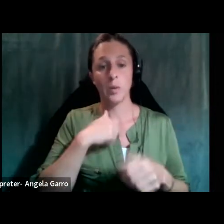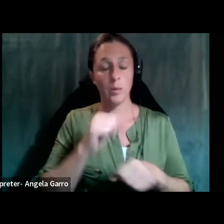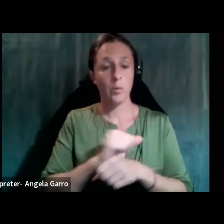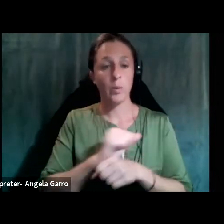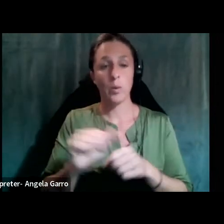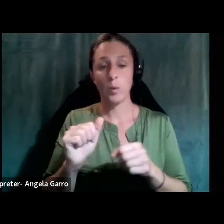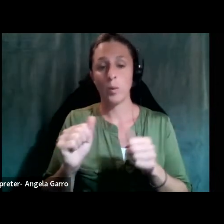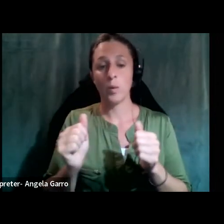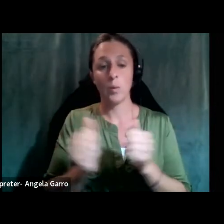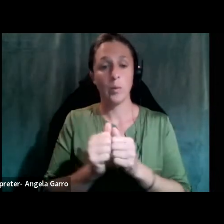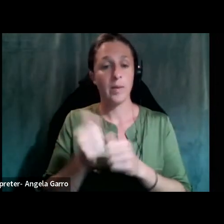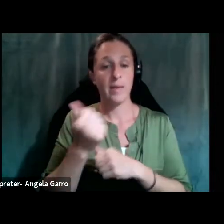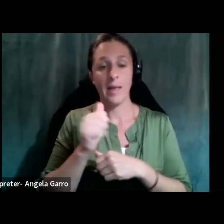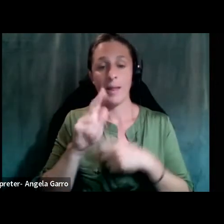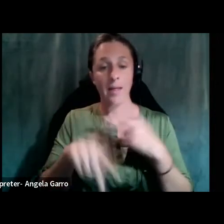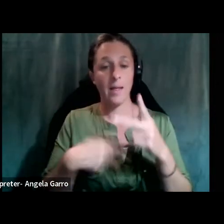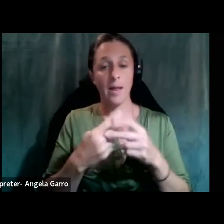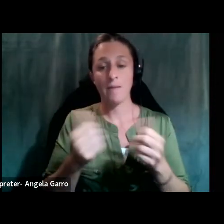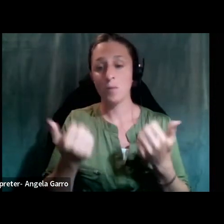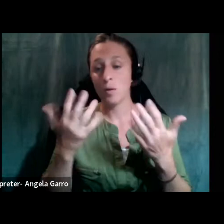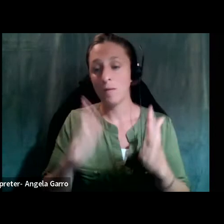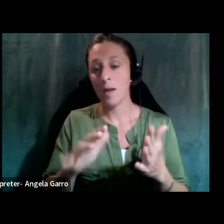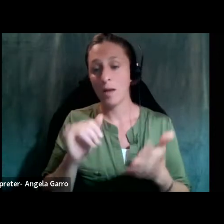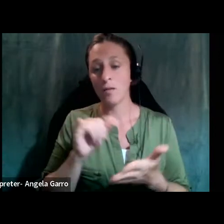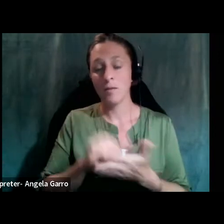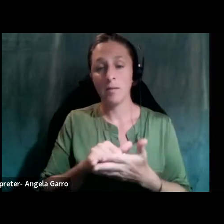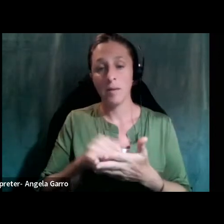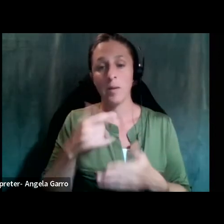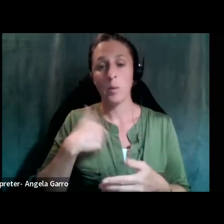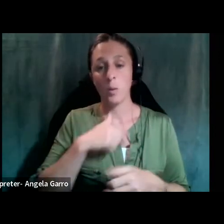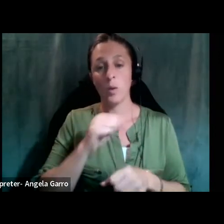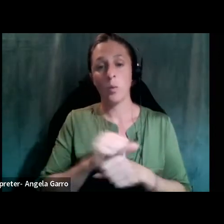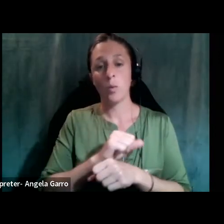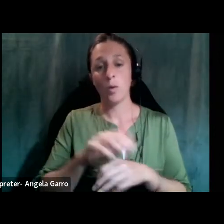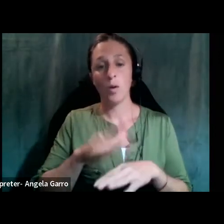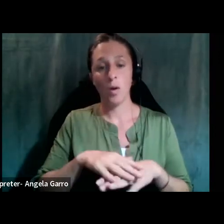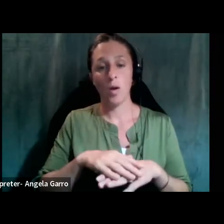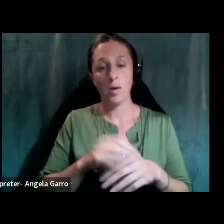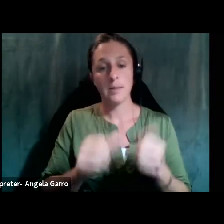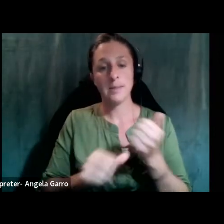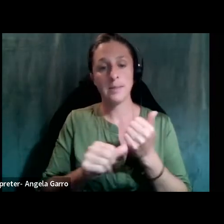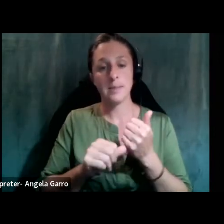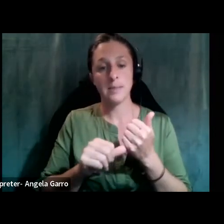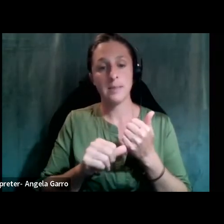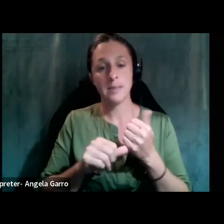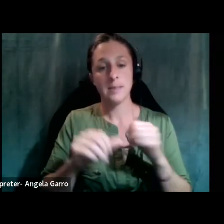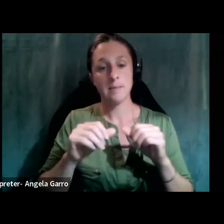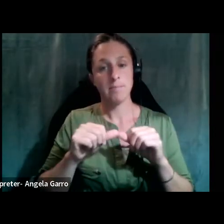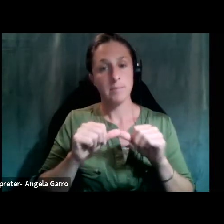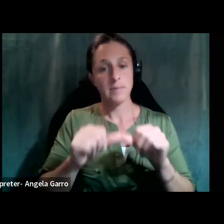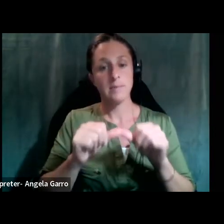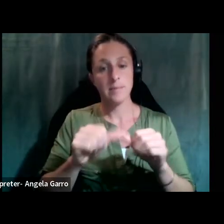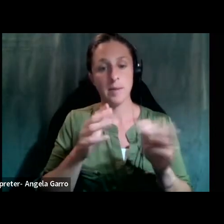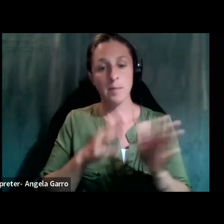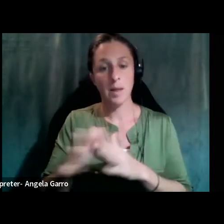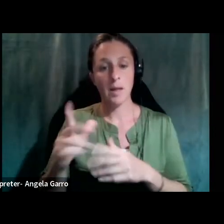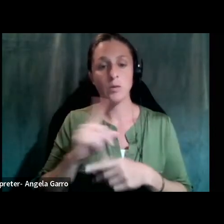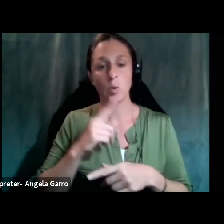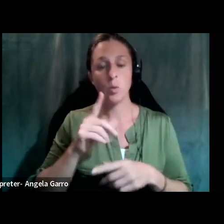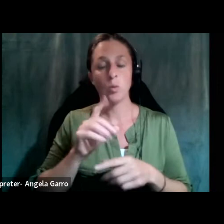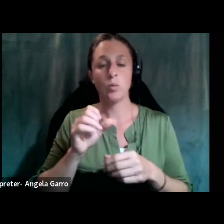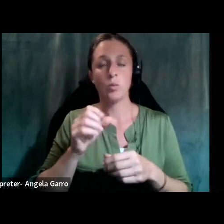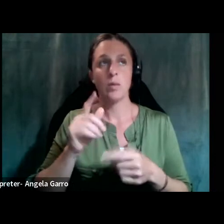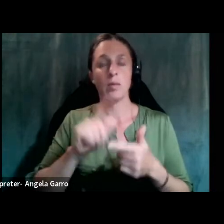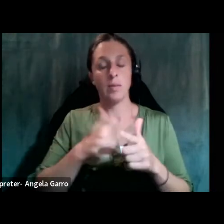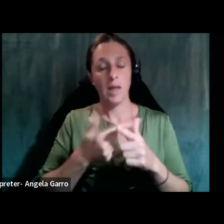with any kind of providers, that we work on a sustainability plan. So the idea is that we actually internalize the work rather